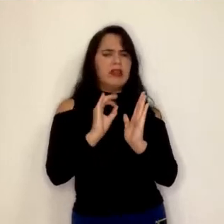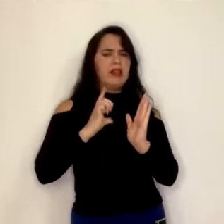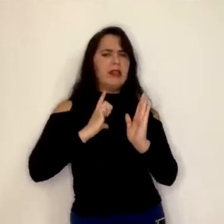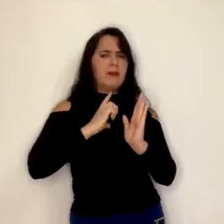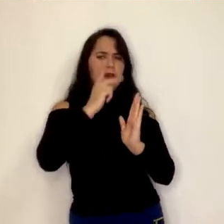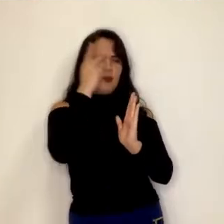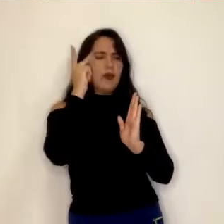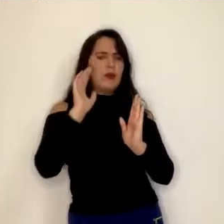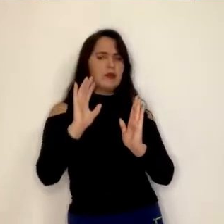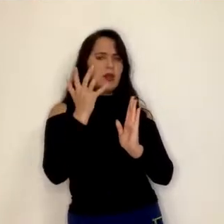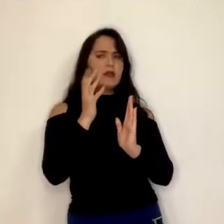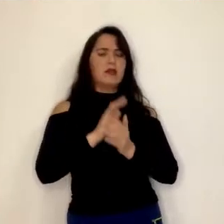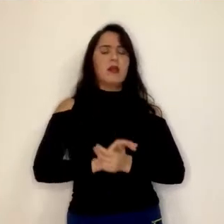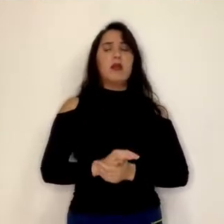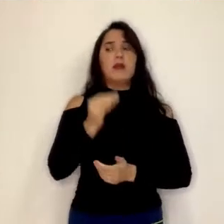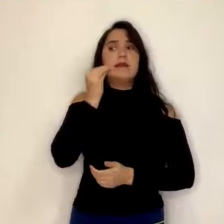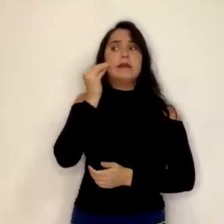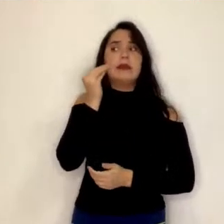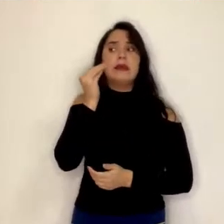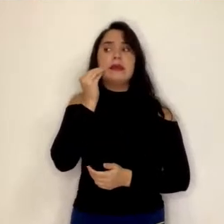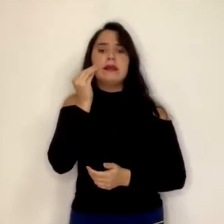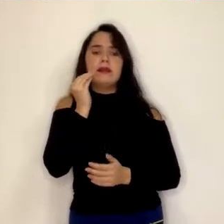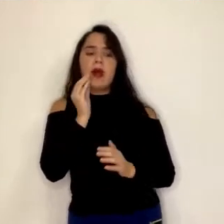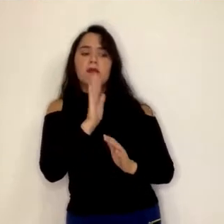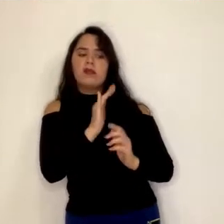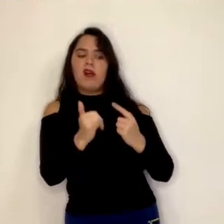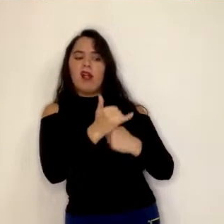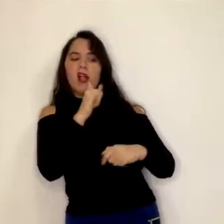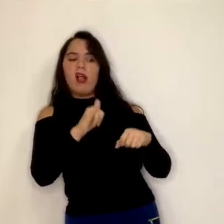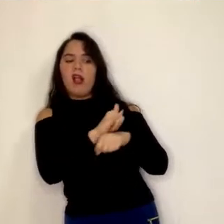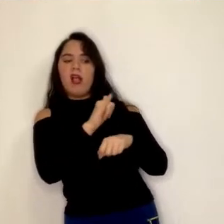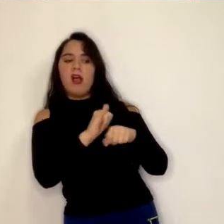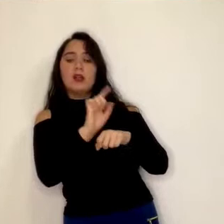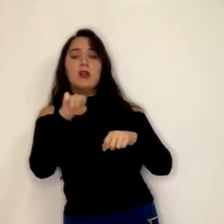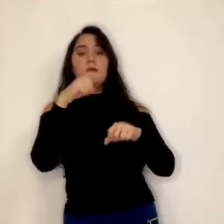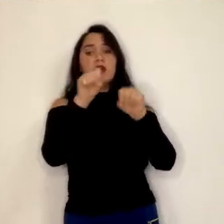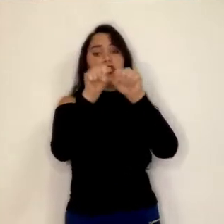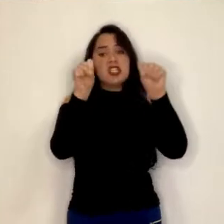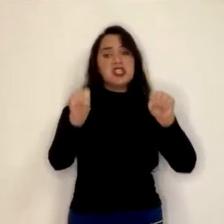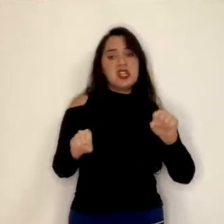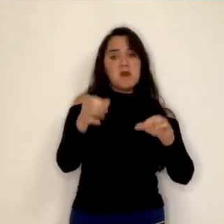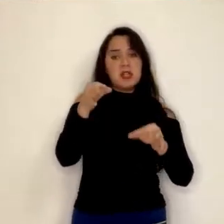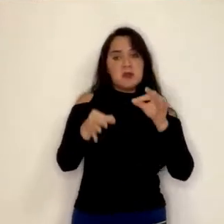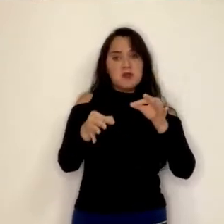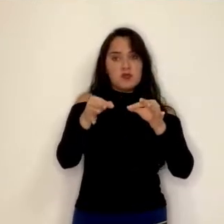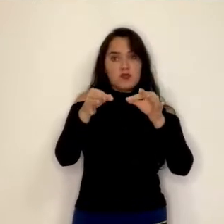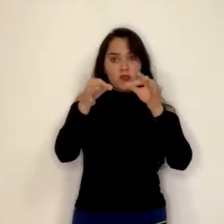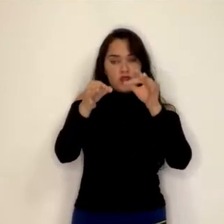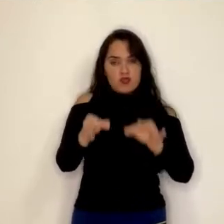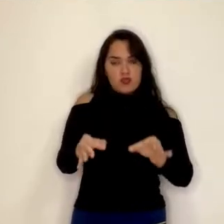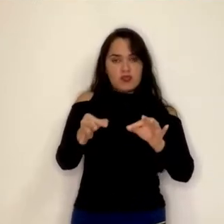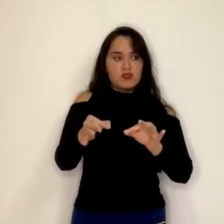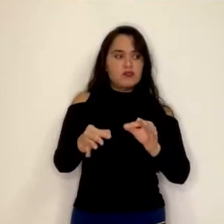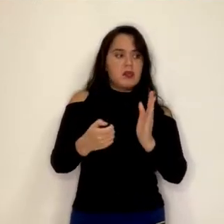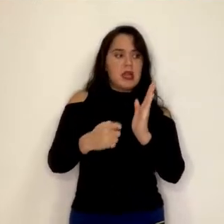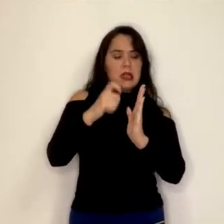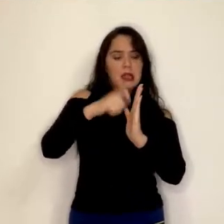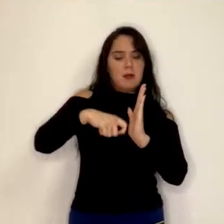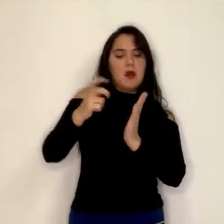I'm going to continue to charge taxes, though some people may not pay